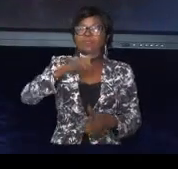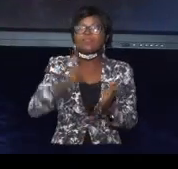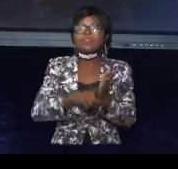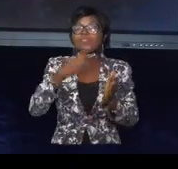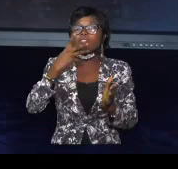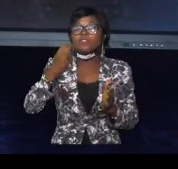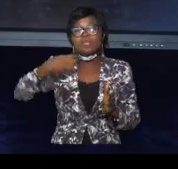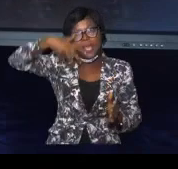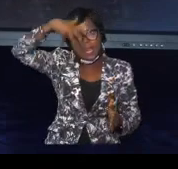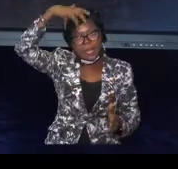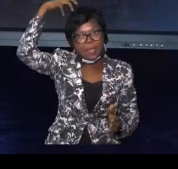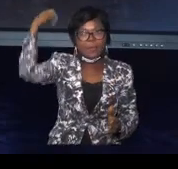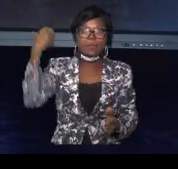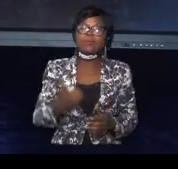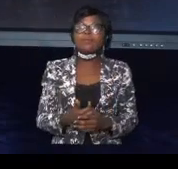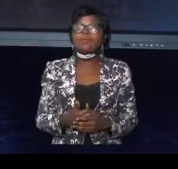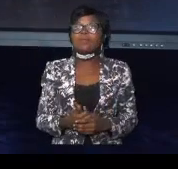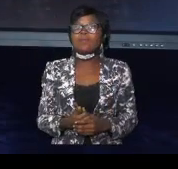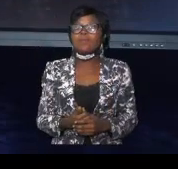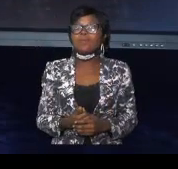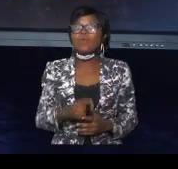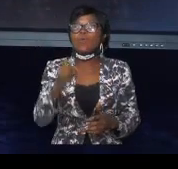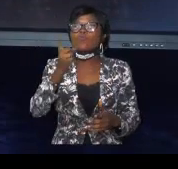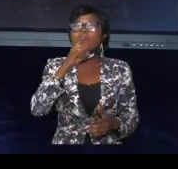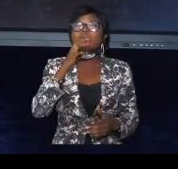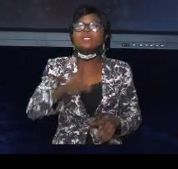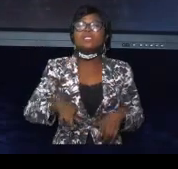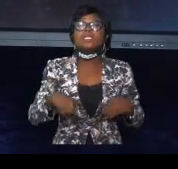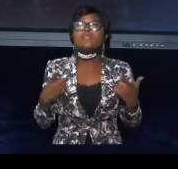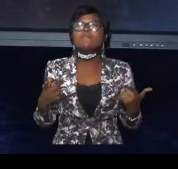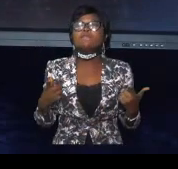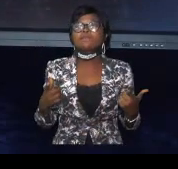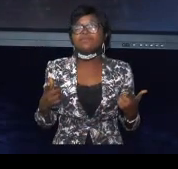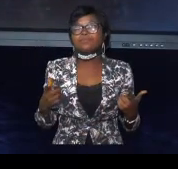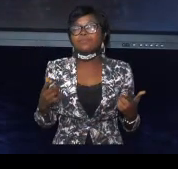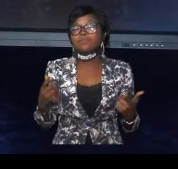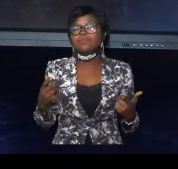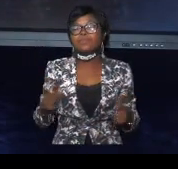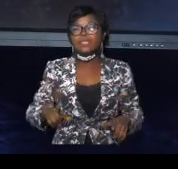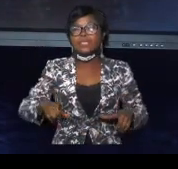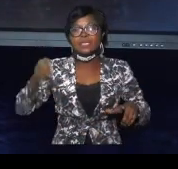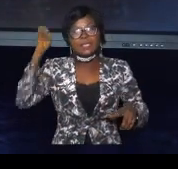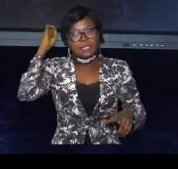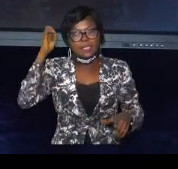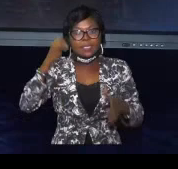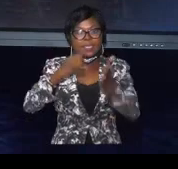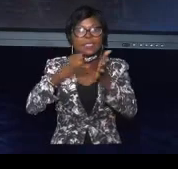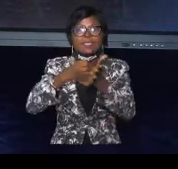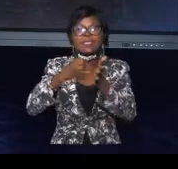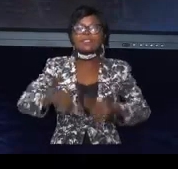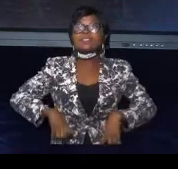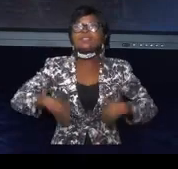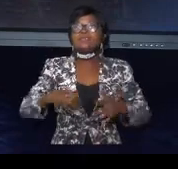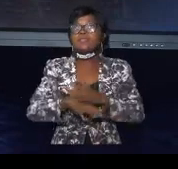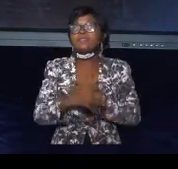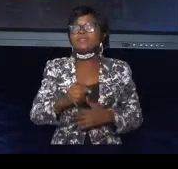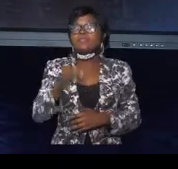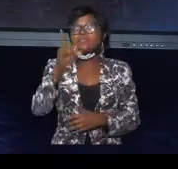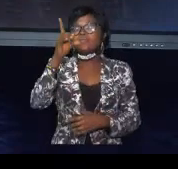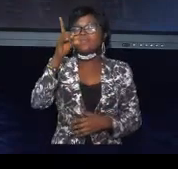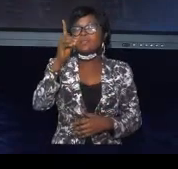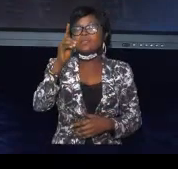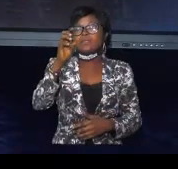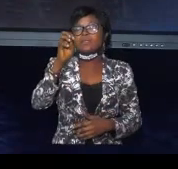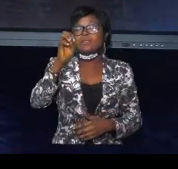This is the king of the jungle, a lion. Where does a lion live? A lion lives in